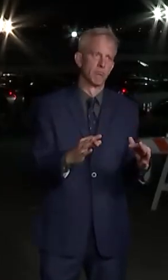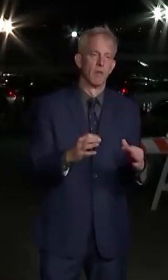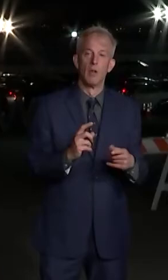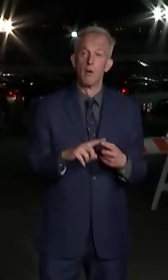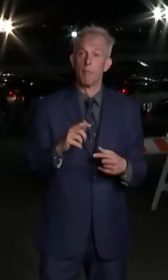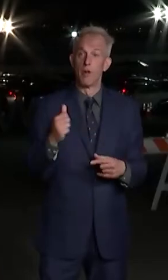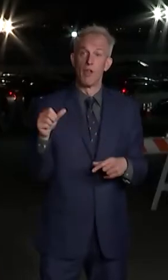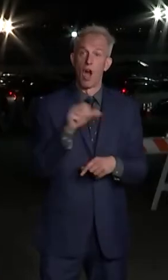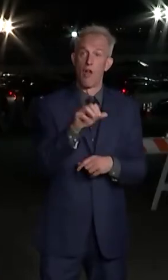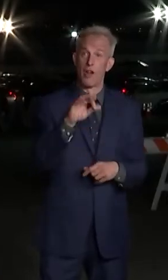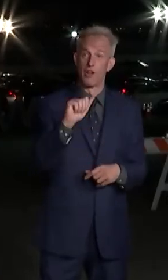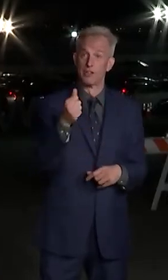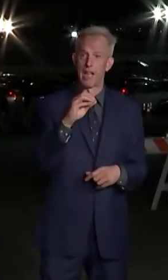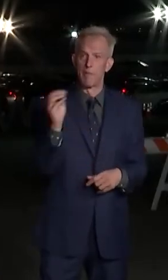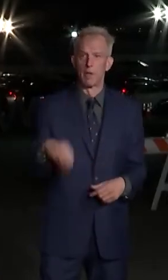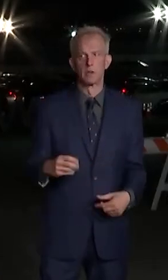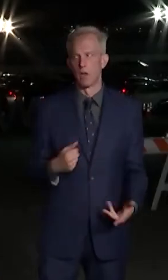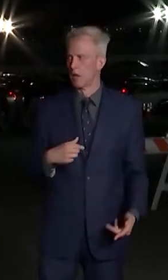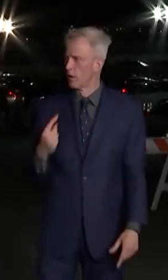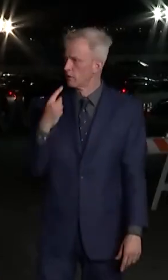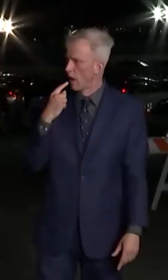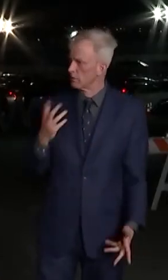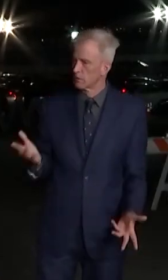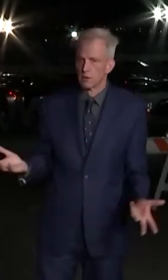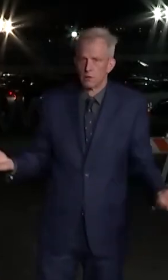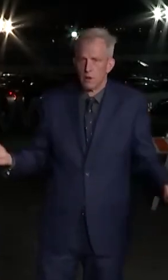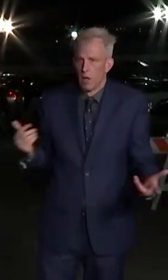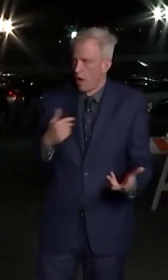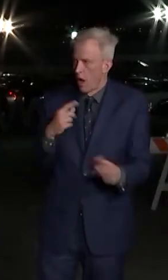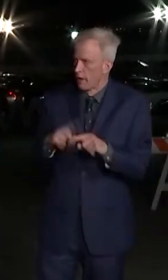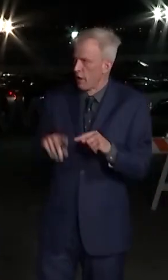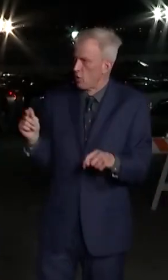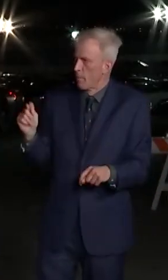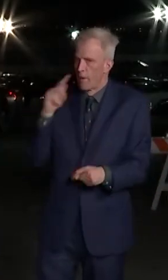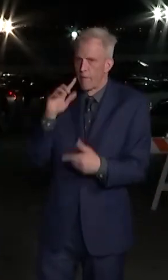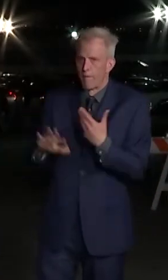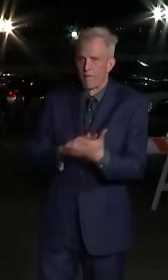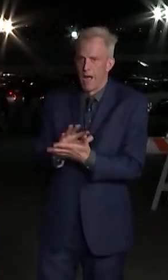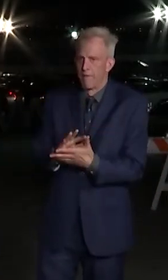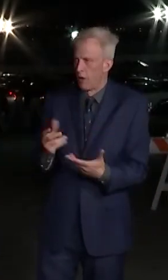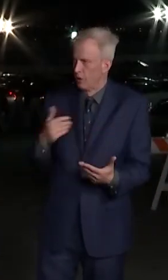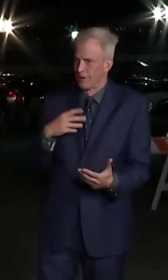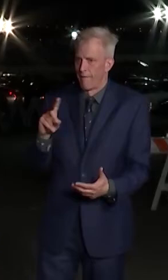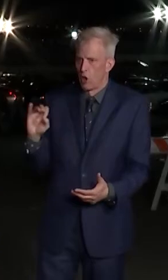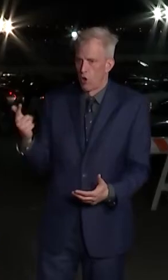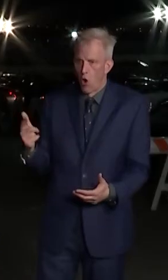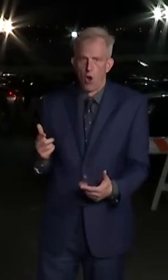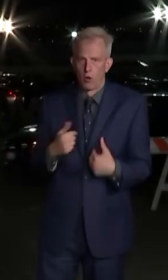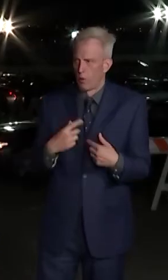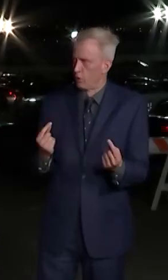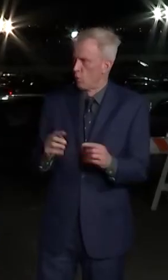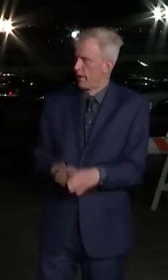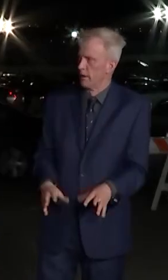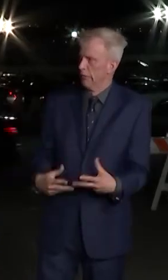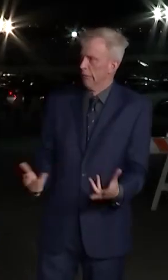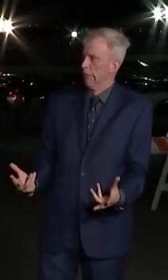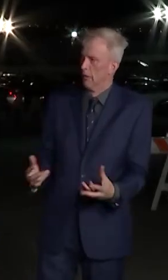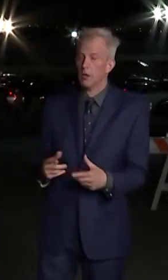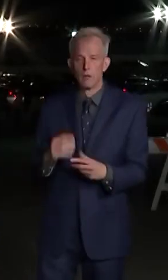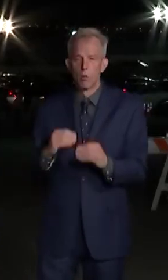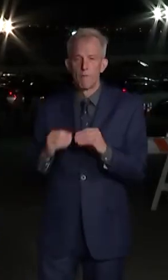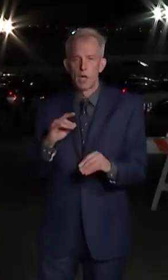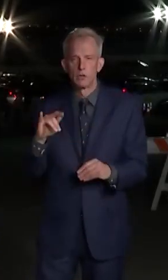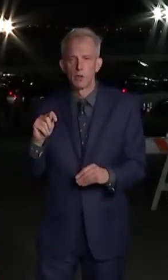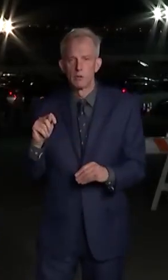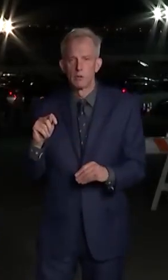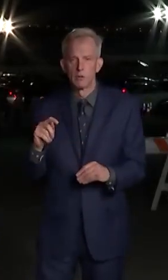can't not go to the bathroom for 5 hours. I have a dog here. I have an appointment, etc. We fixed it. And today, no more than an hour, but